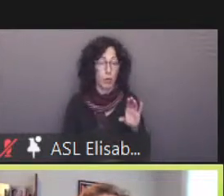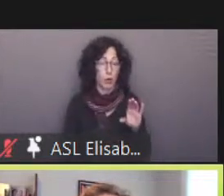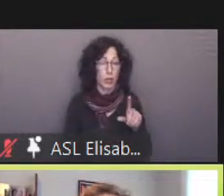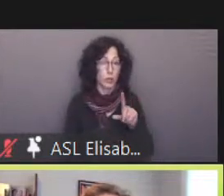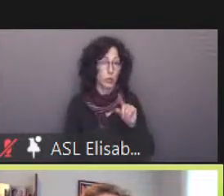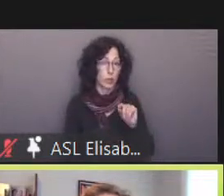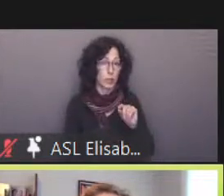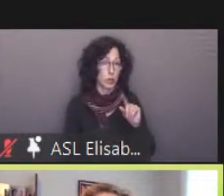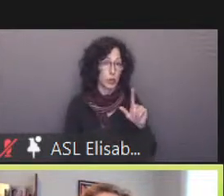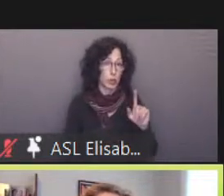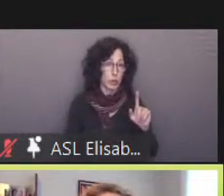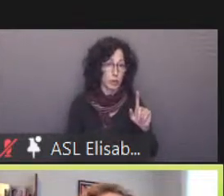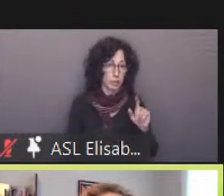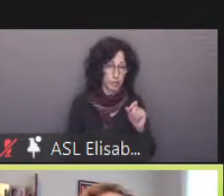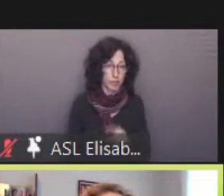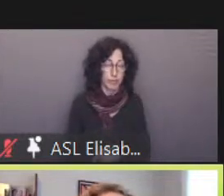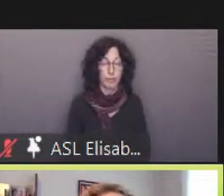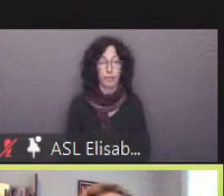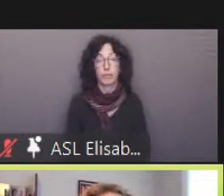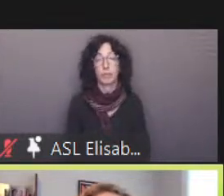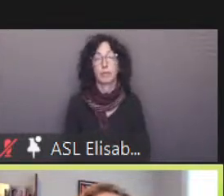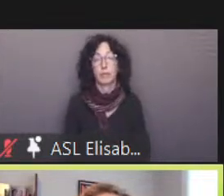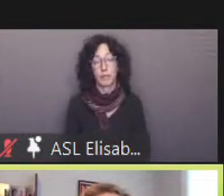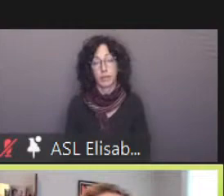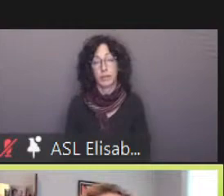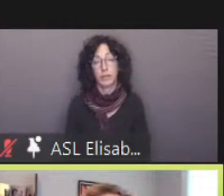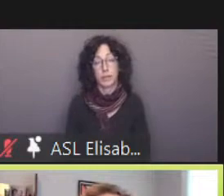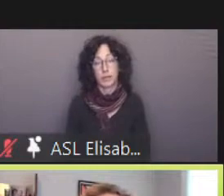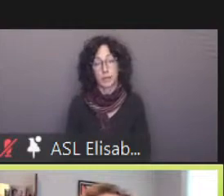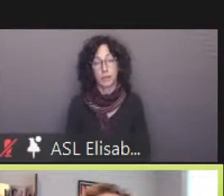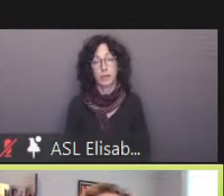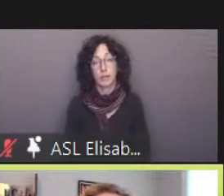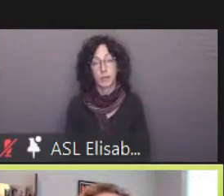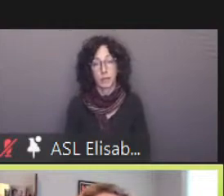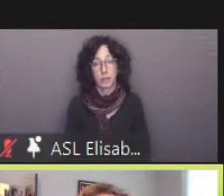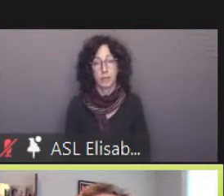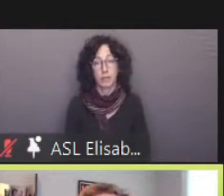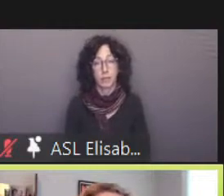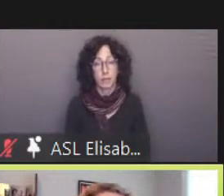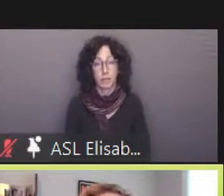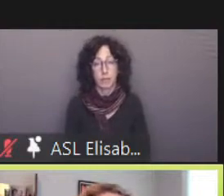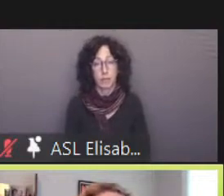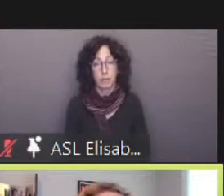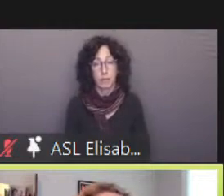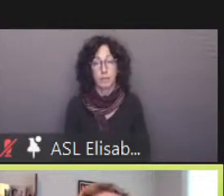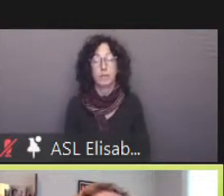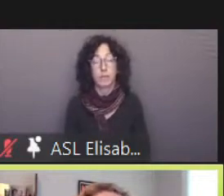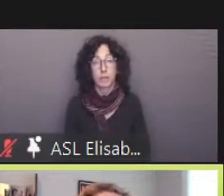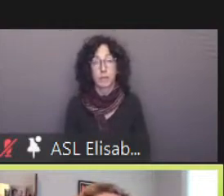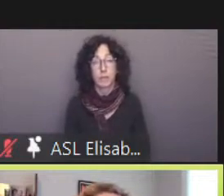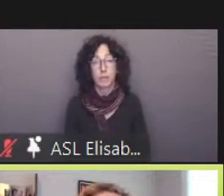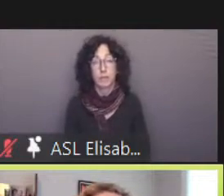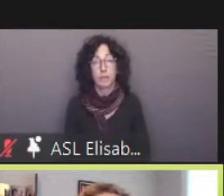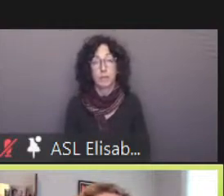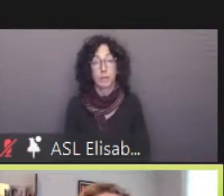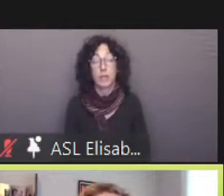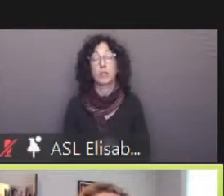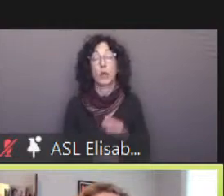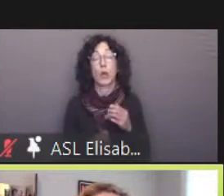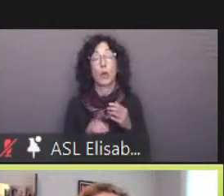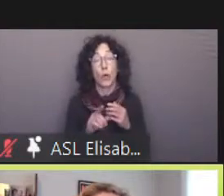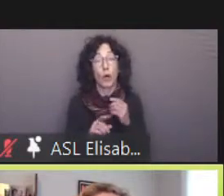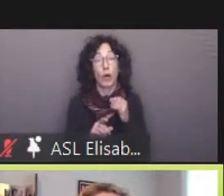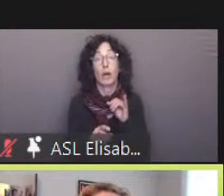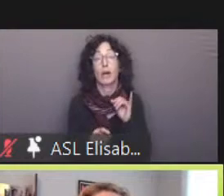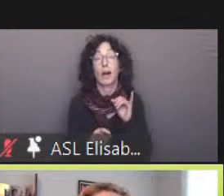2021. Even before anyone in this population had access to one of the highly effective